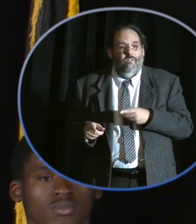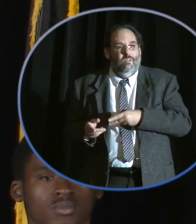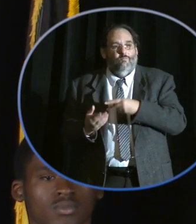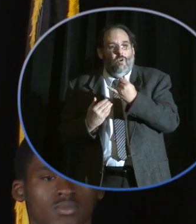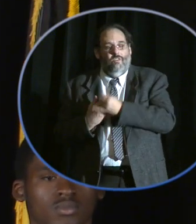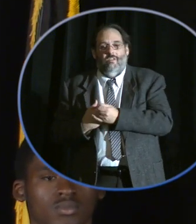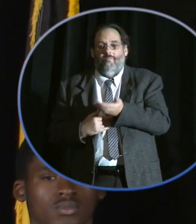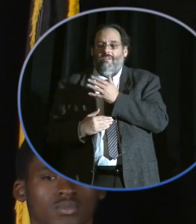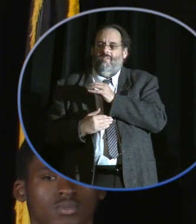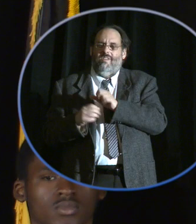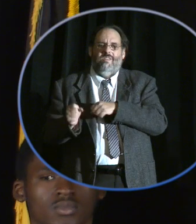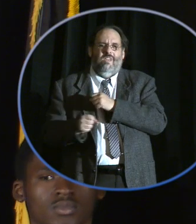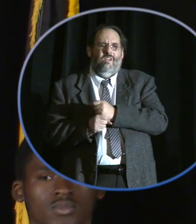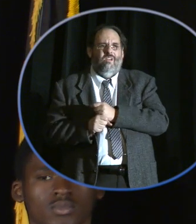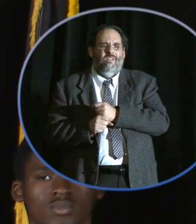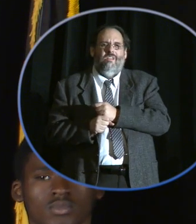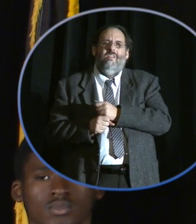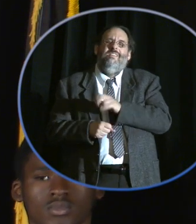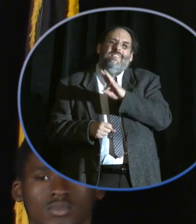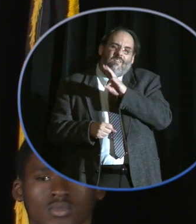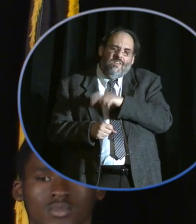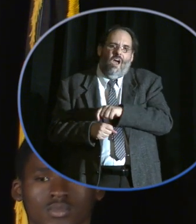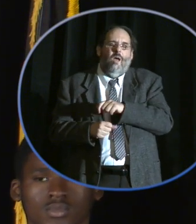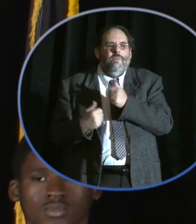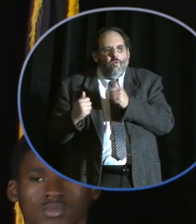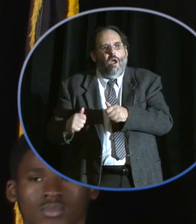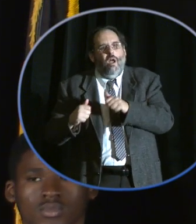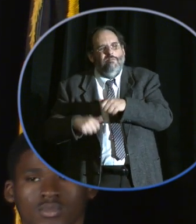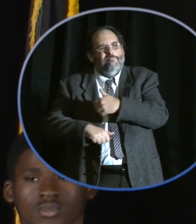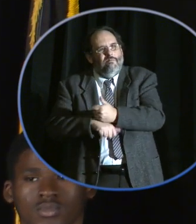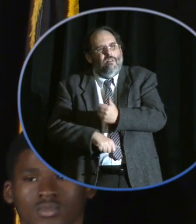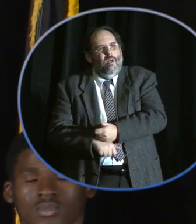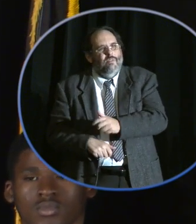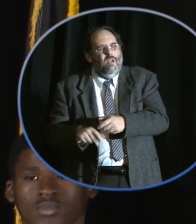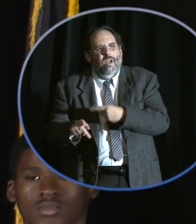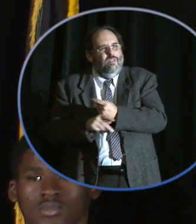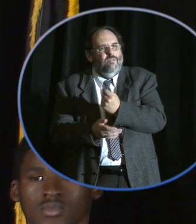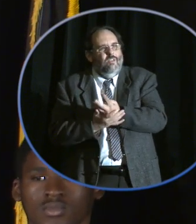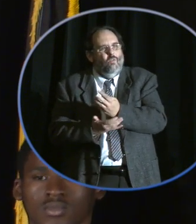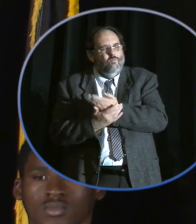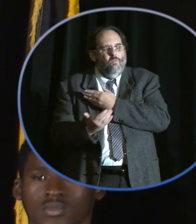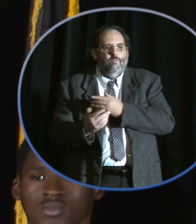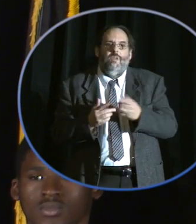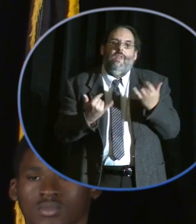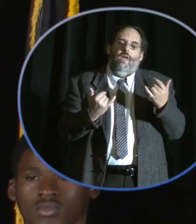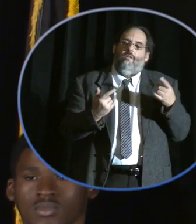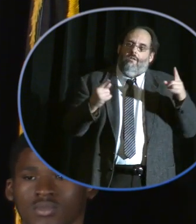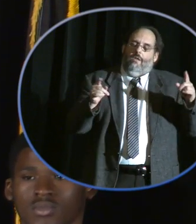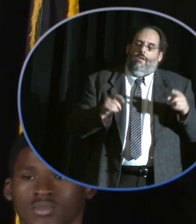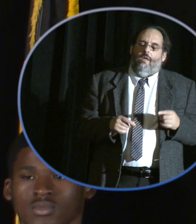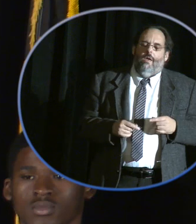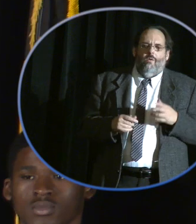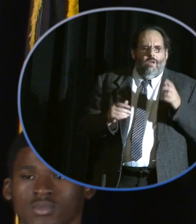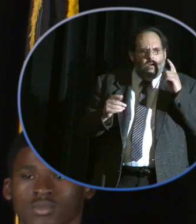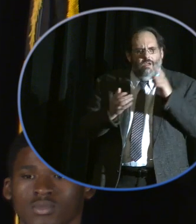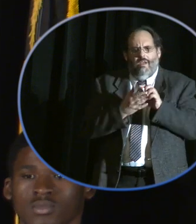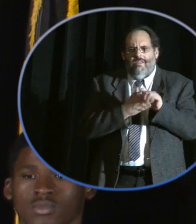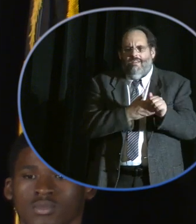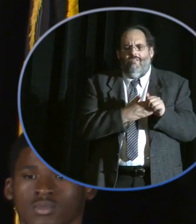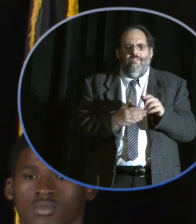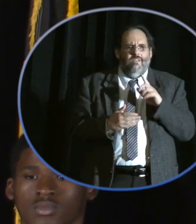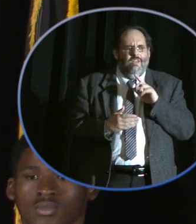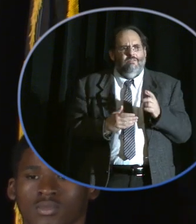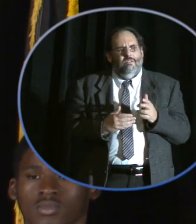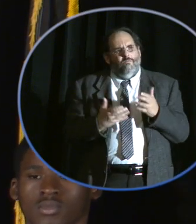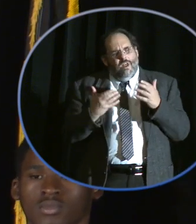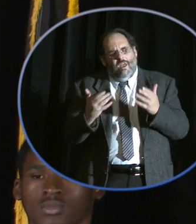last 50 years had been tried 7 times before. And so I would want to recognize the leaders that got their fingernails dirty